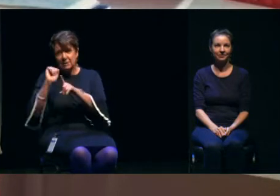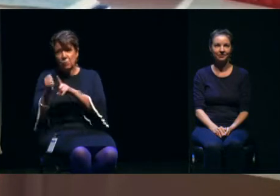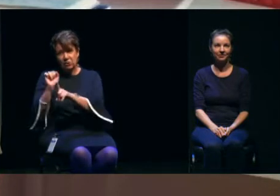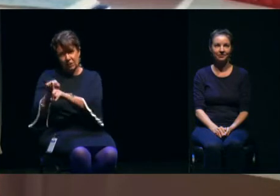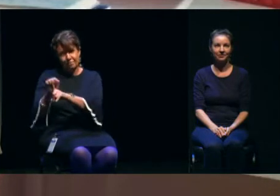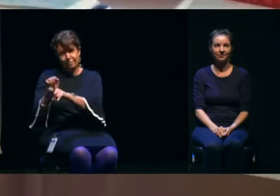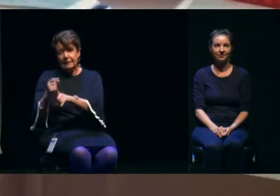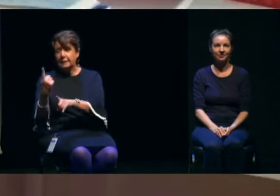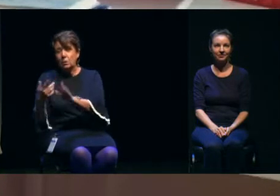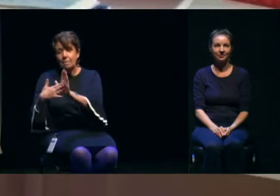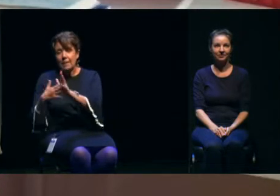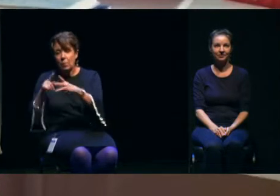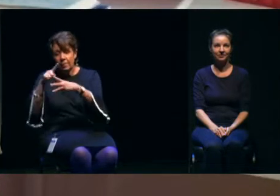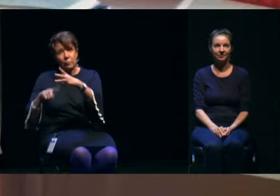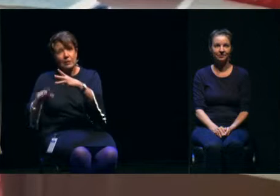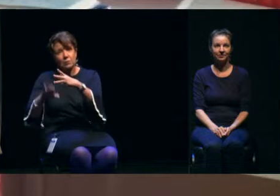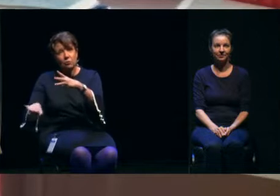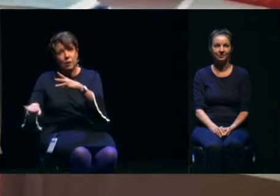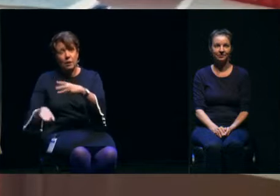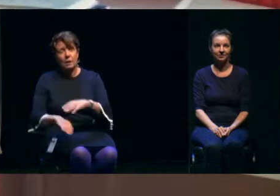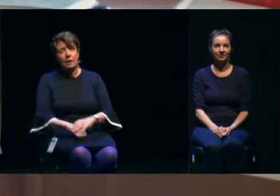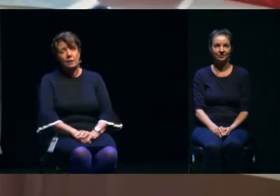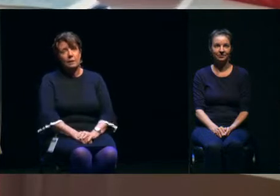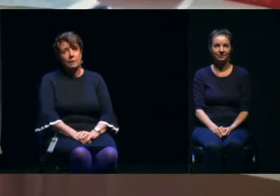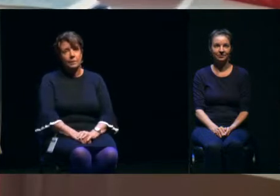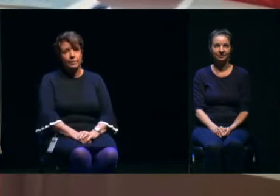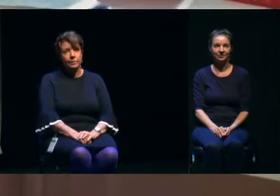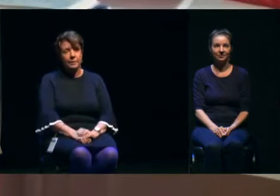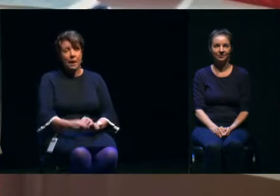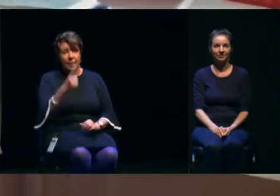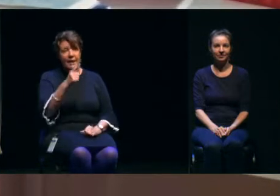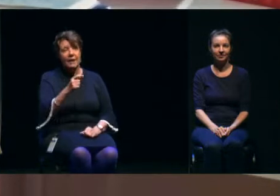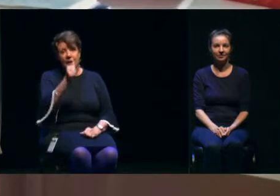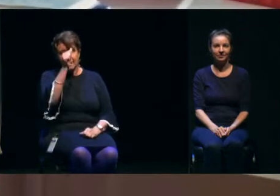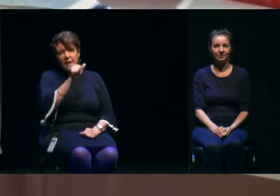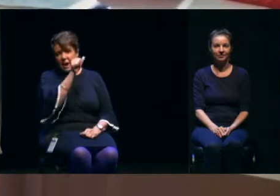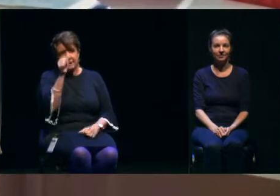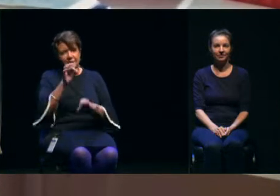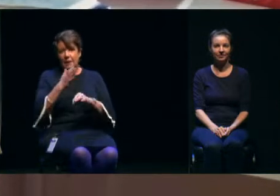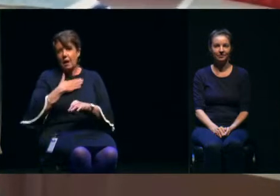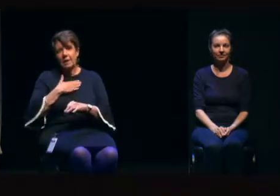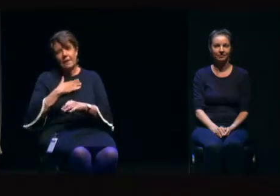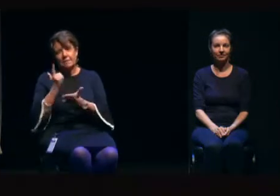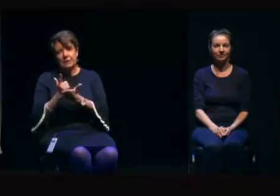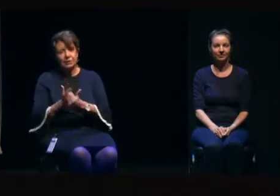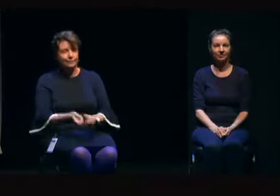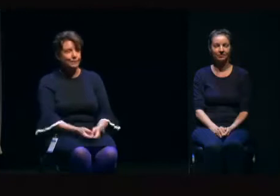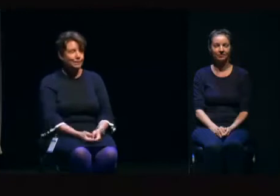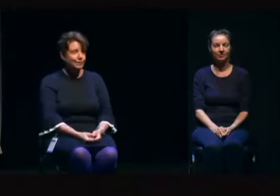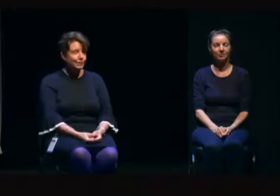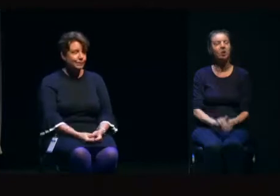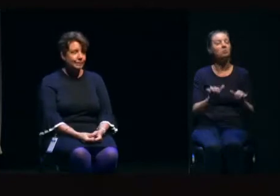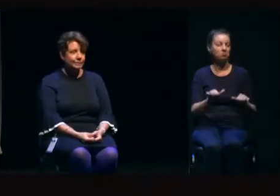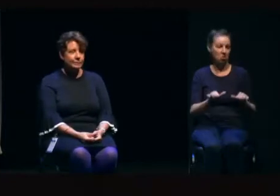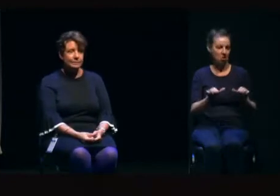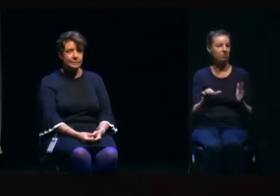was a single mother with 3 kids. And I think the nuns didn't like that much. What about, apart from,